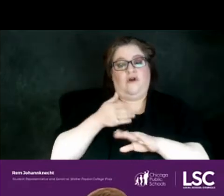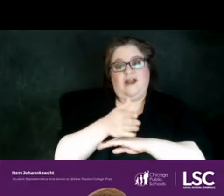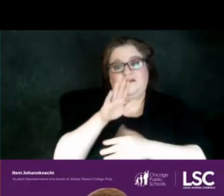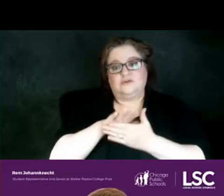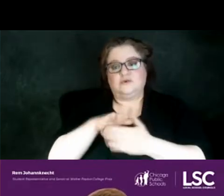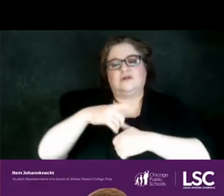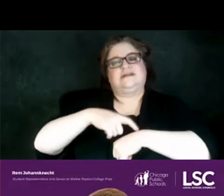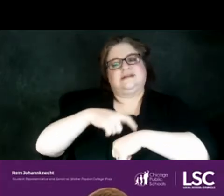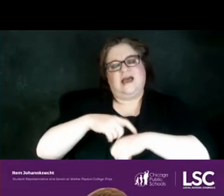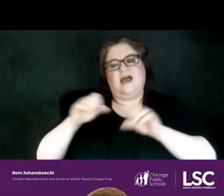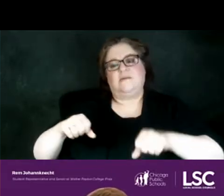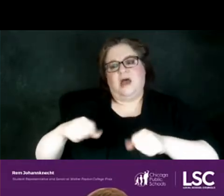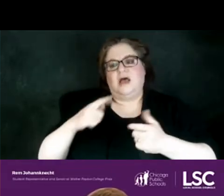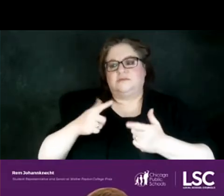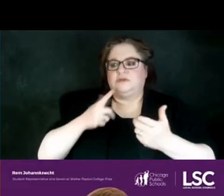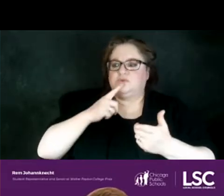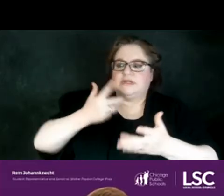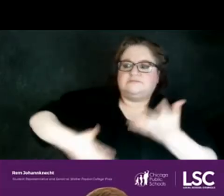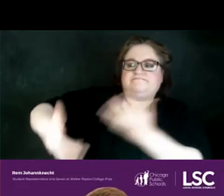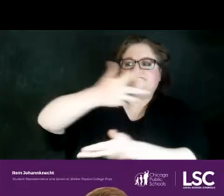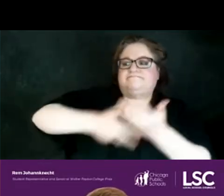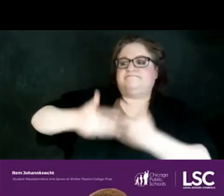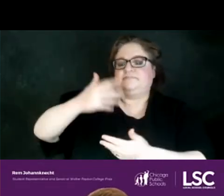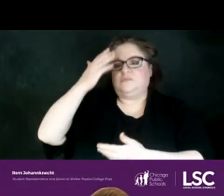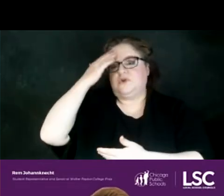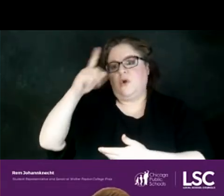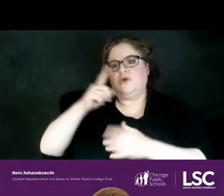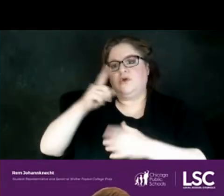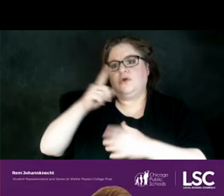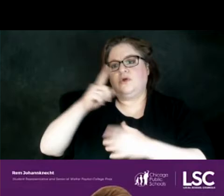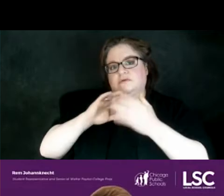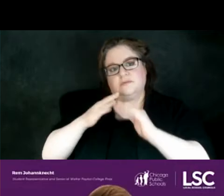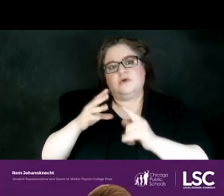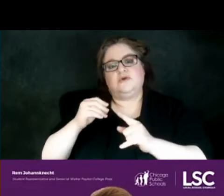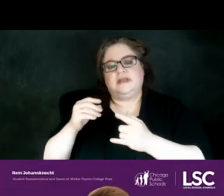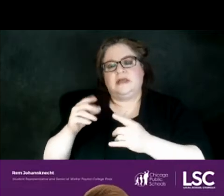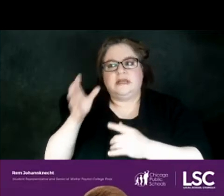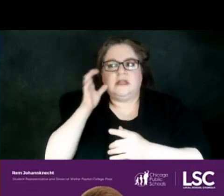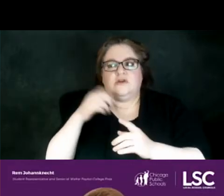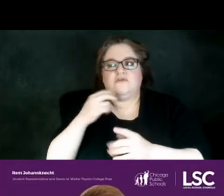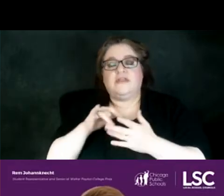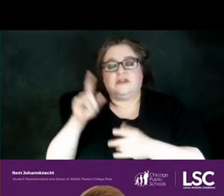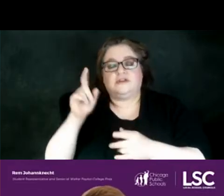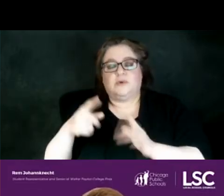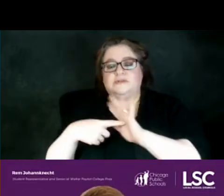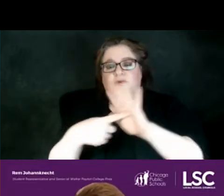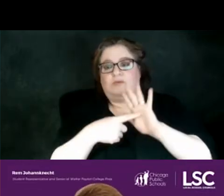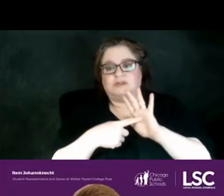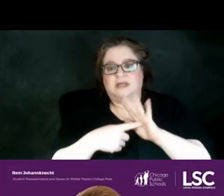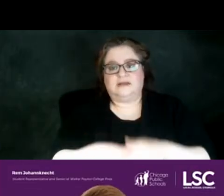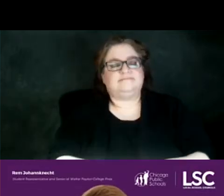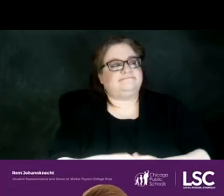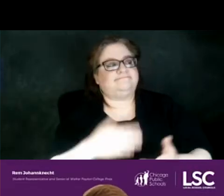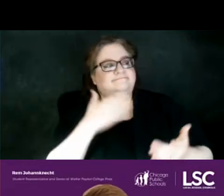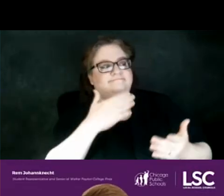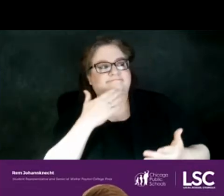to really get to know your community and tap into those voices that you're supposed to be representing. Awesome, wonderful insight. And again, last but